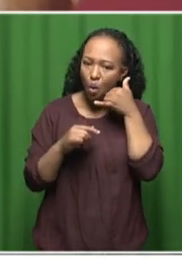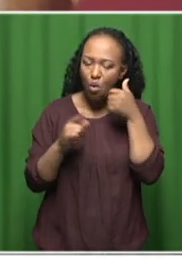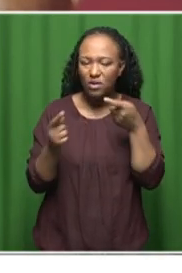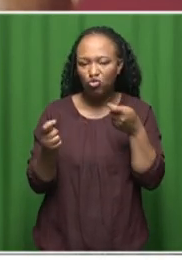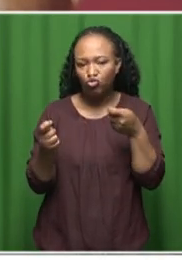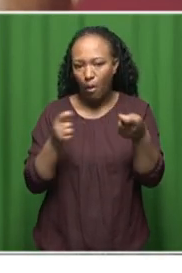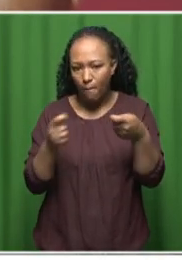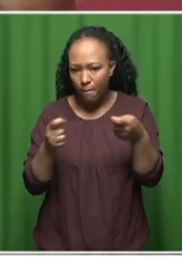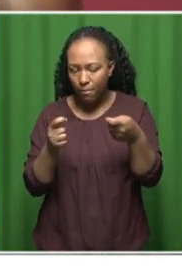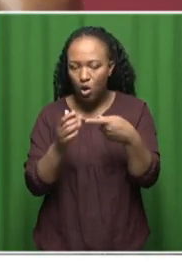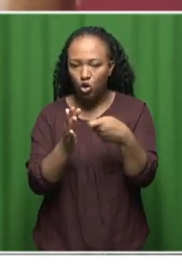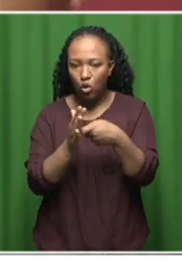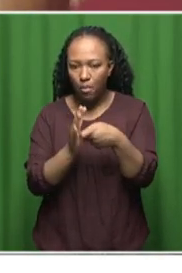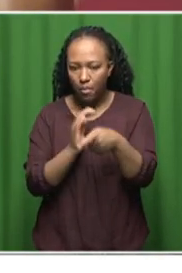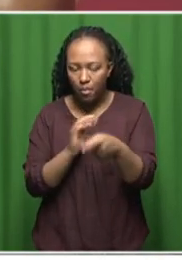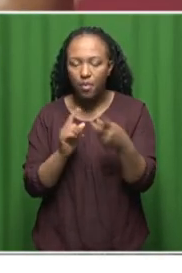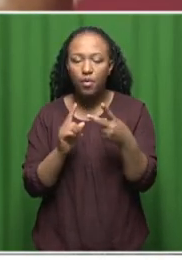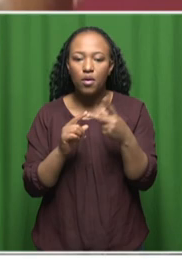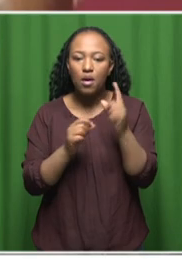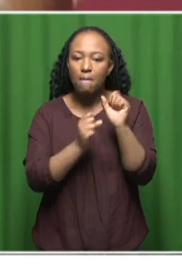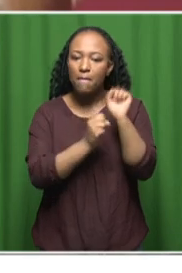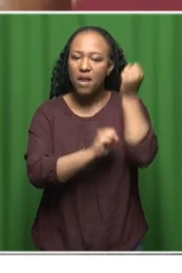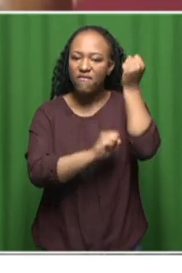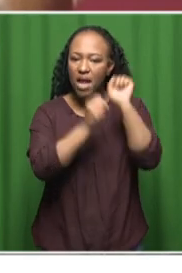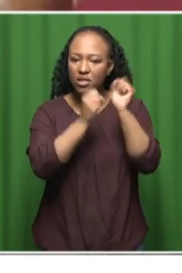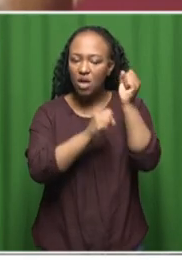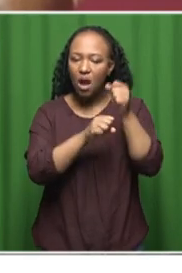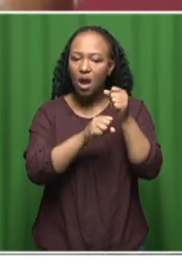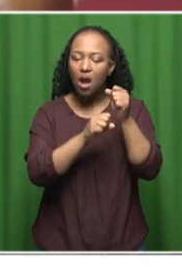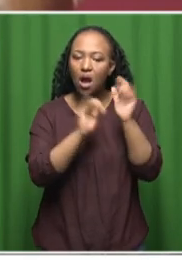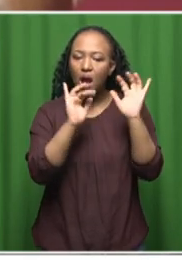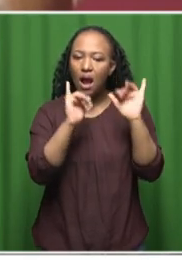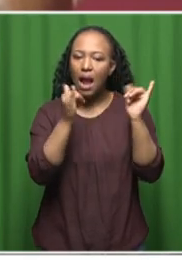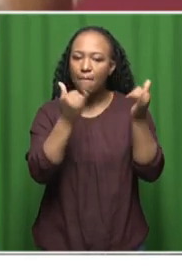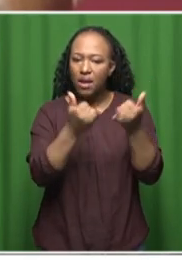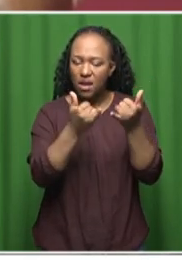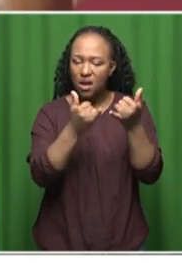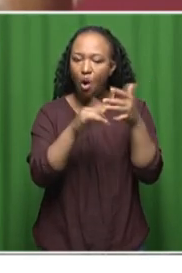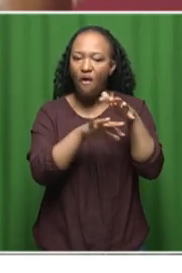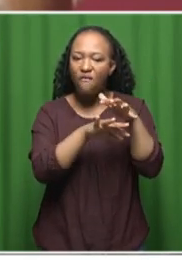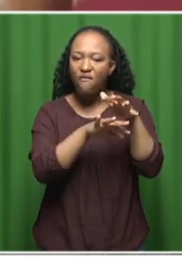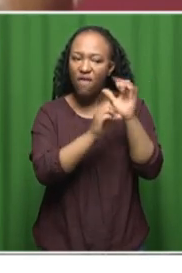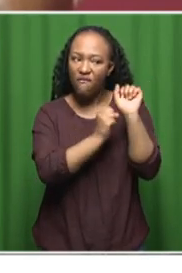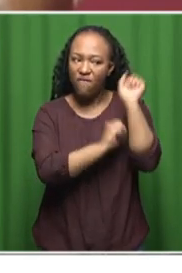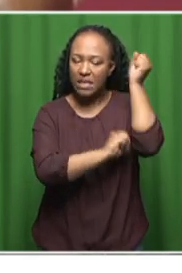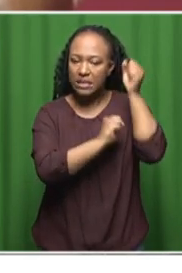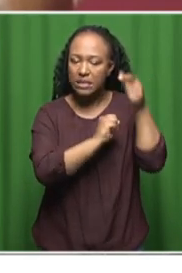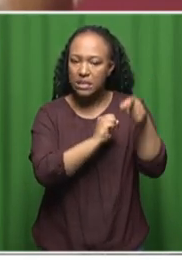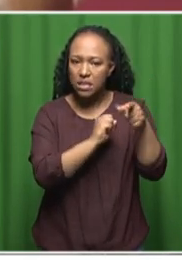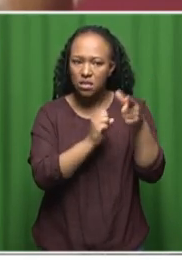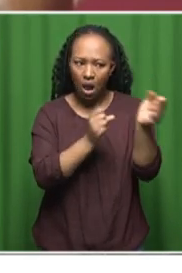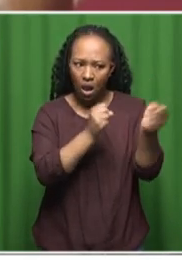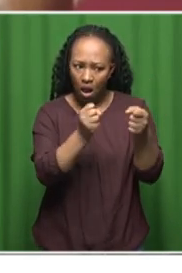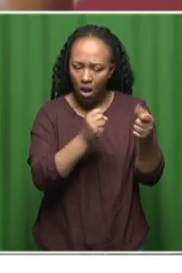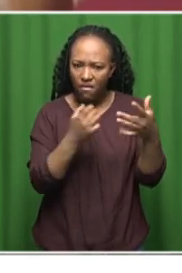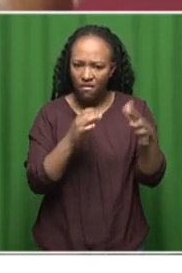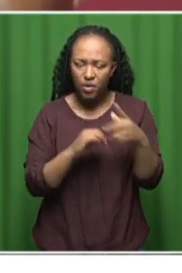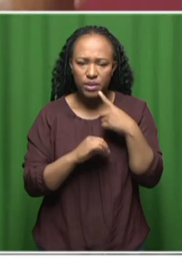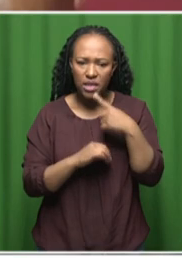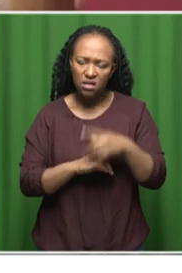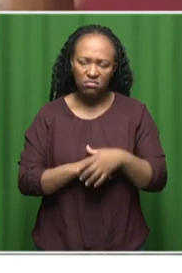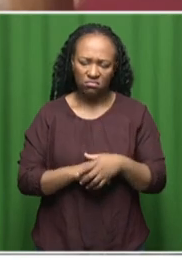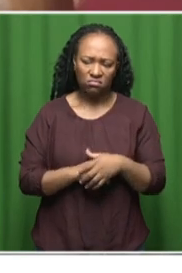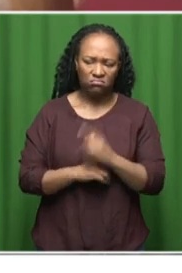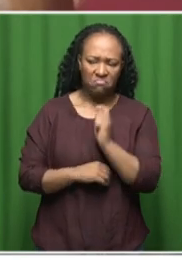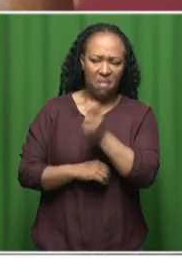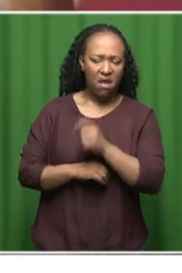cell phone shops. It's manufacturing firms that pay over that employ lots of people, and they are saying that they're not going to